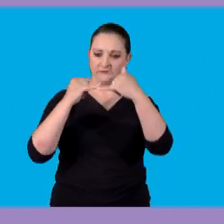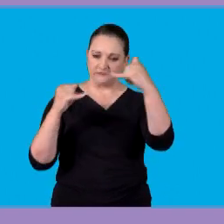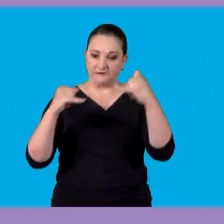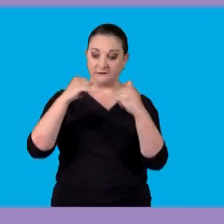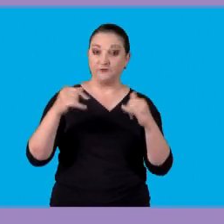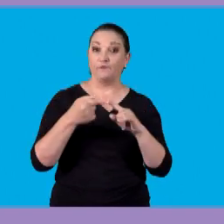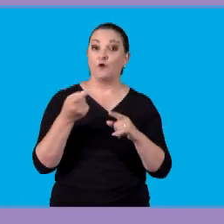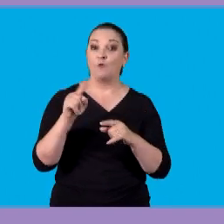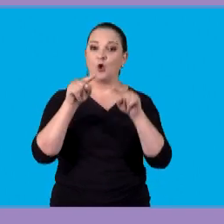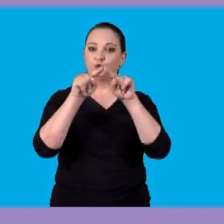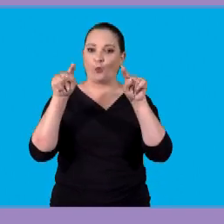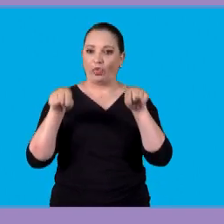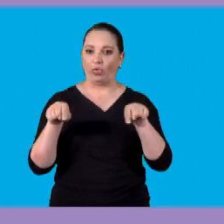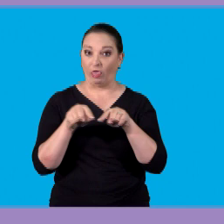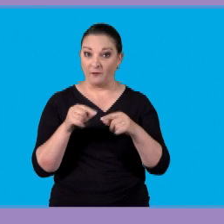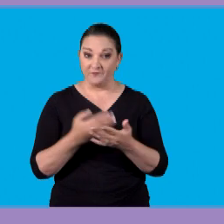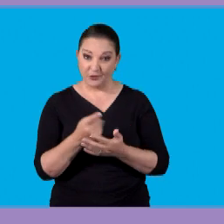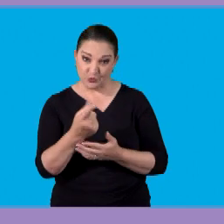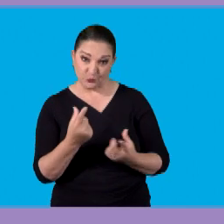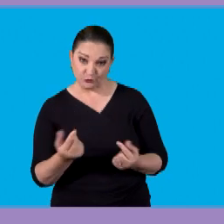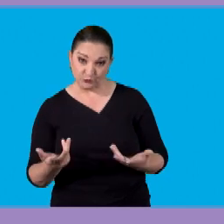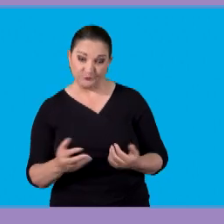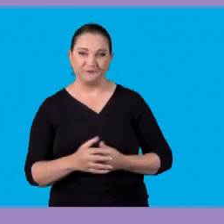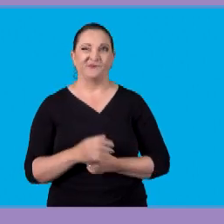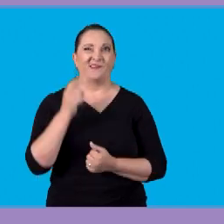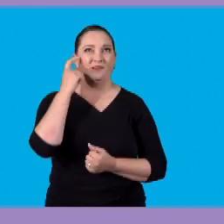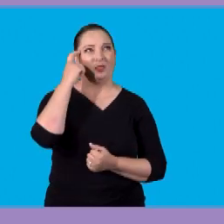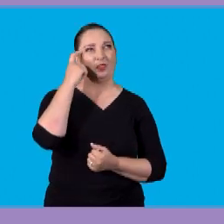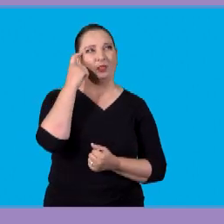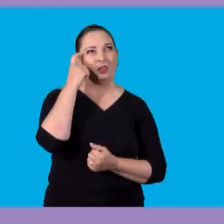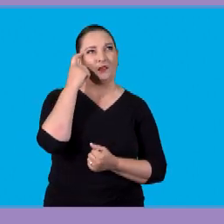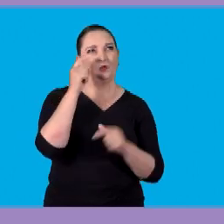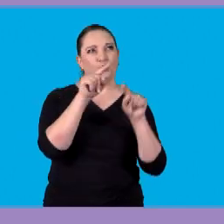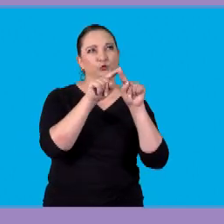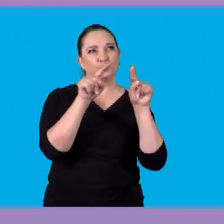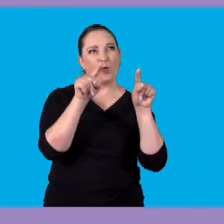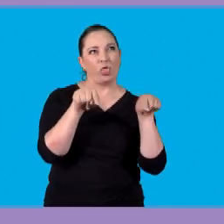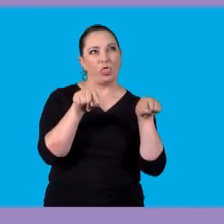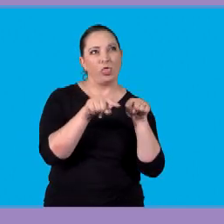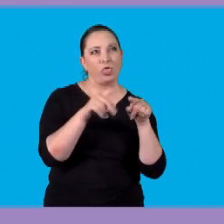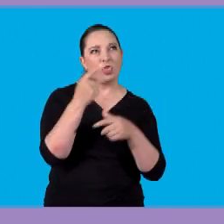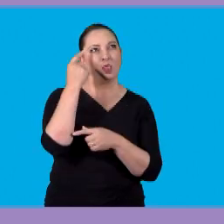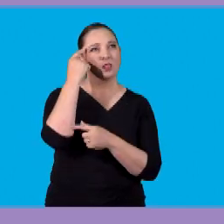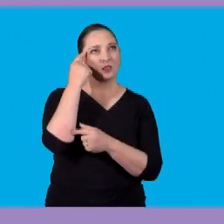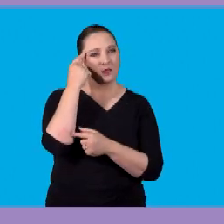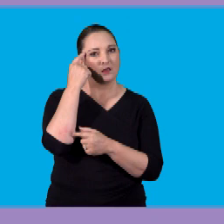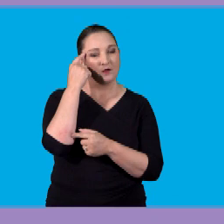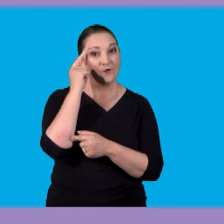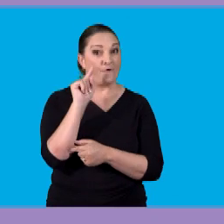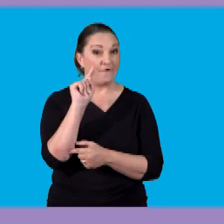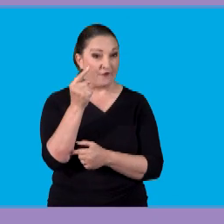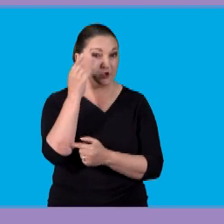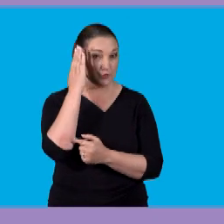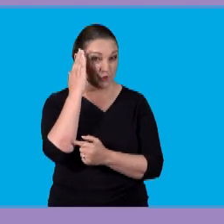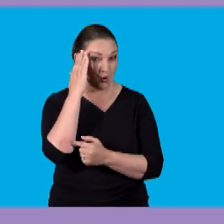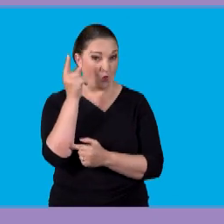diagonals. So can you list the properties of a square? Let's think about a square quickly. Well, the first thing that